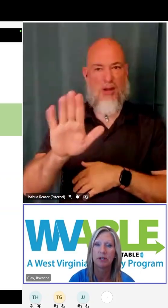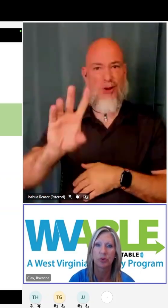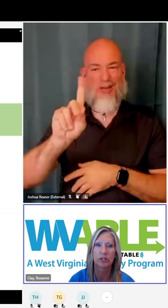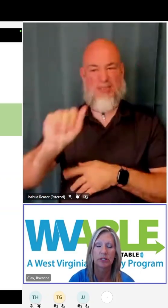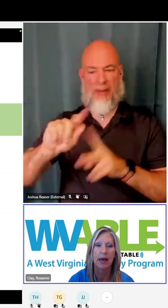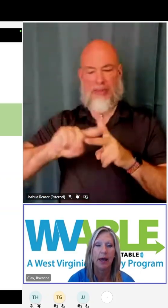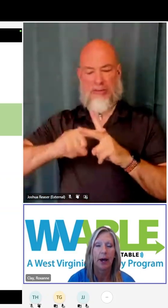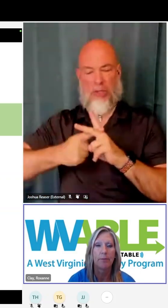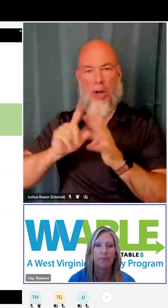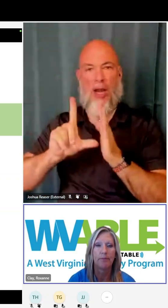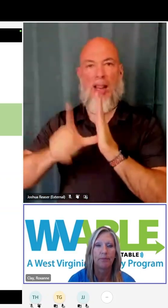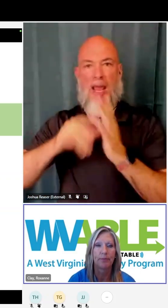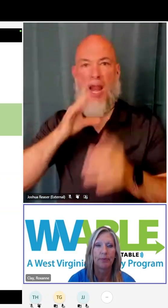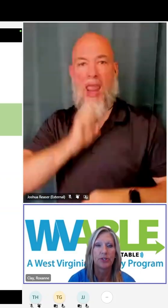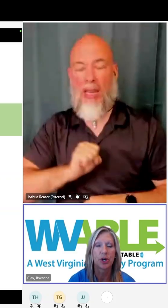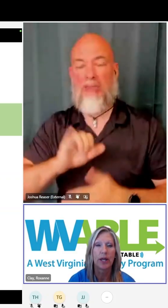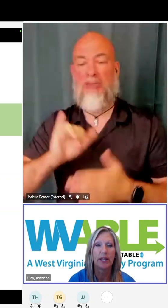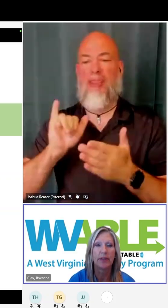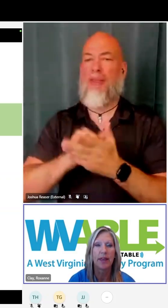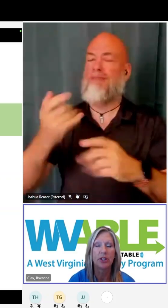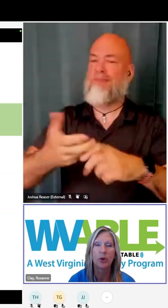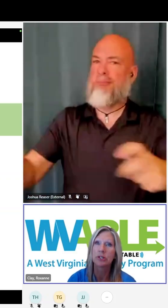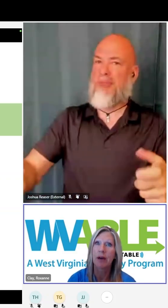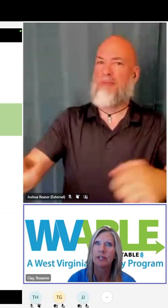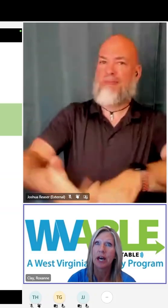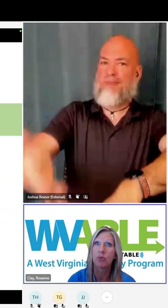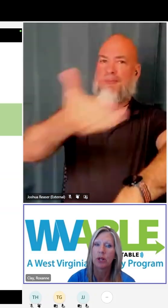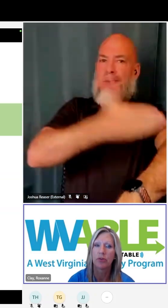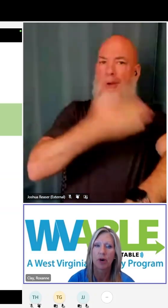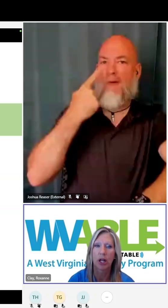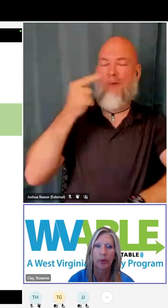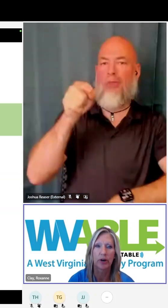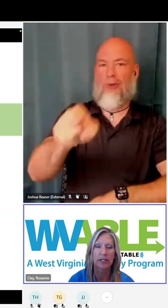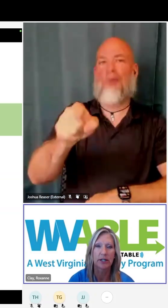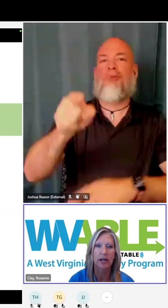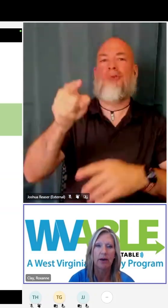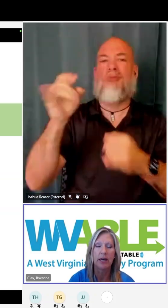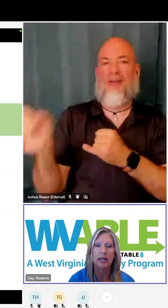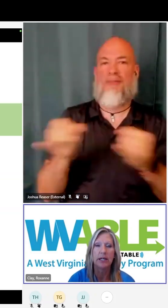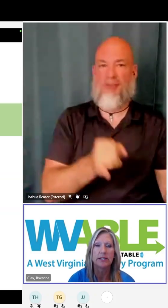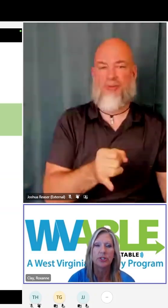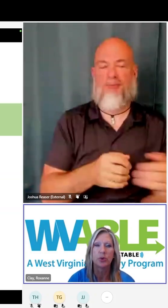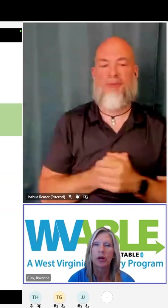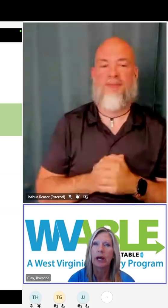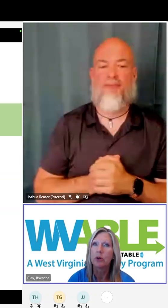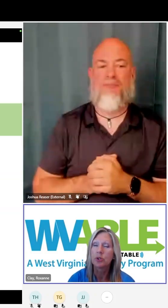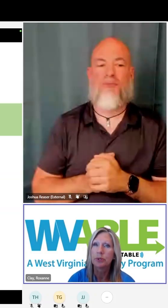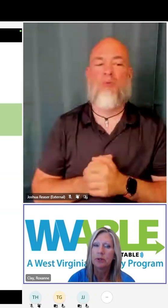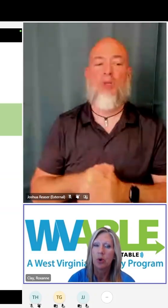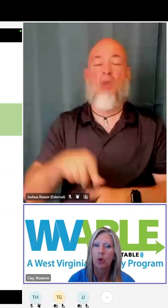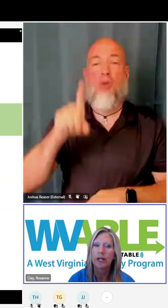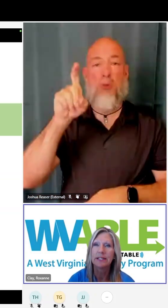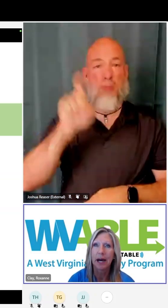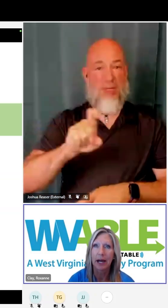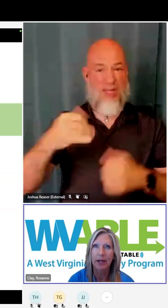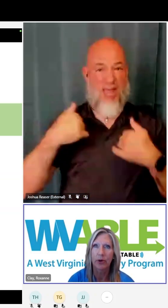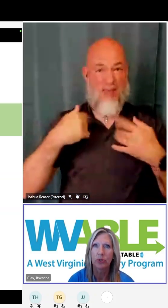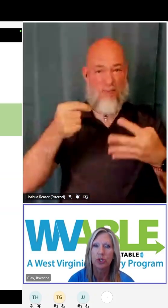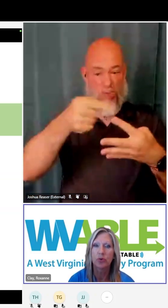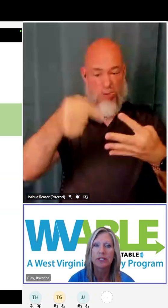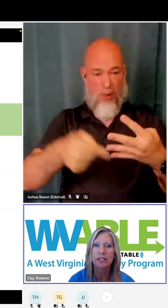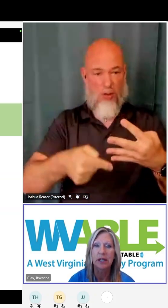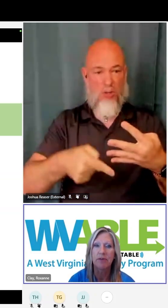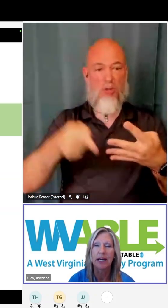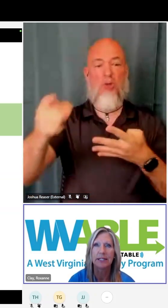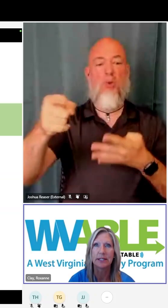those individuals. And then you also have to have one of the following criteria, is that you are eligible or